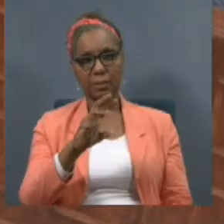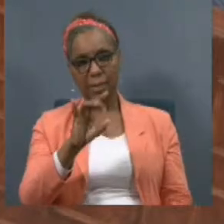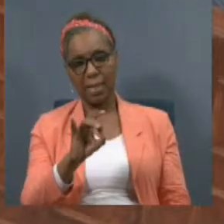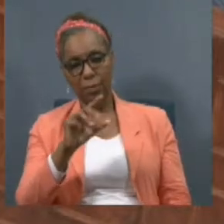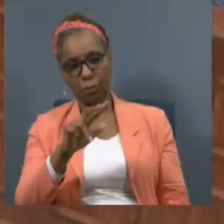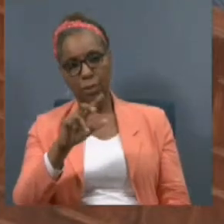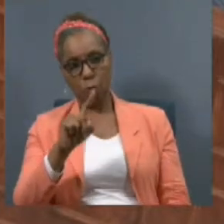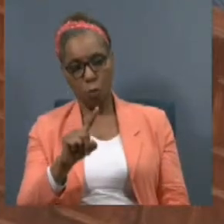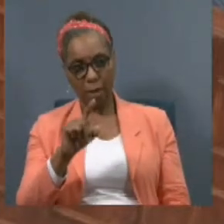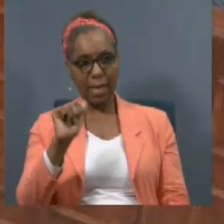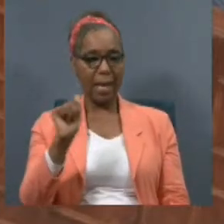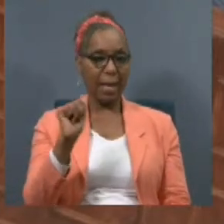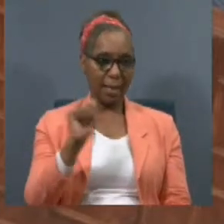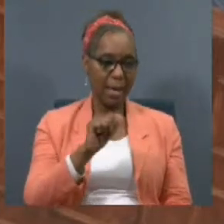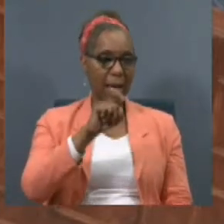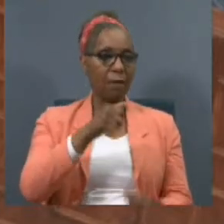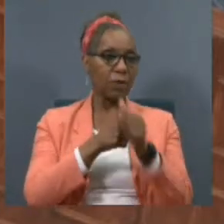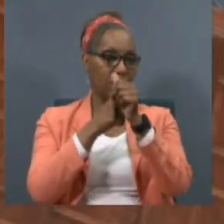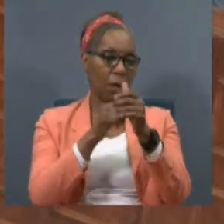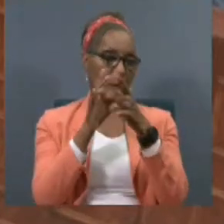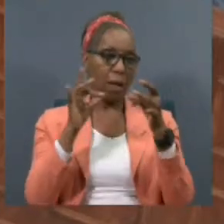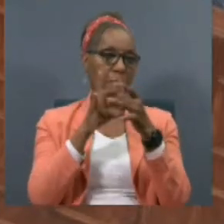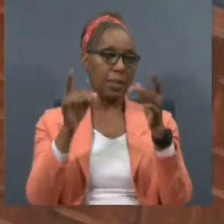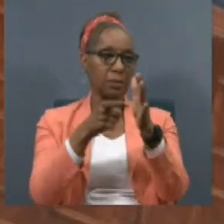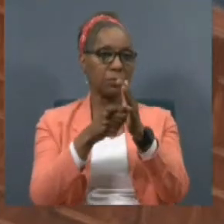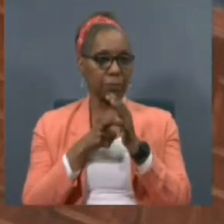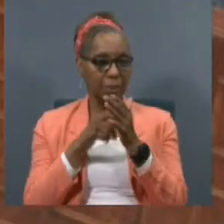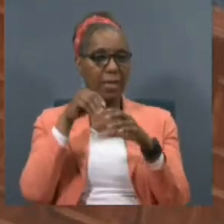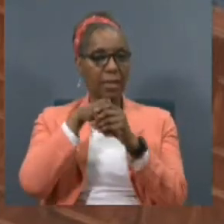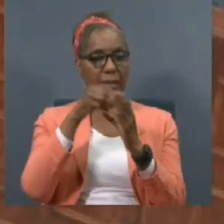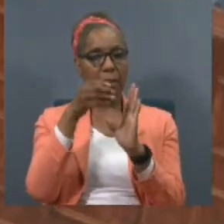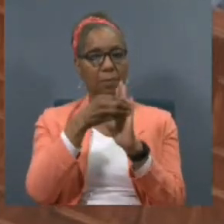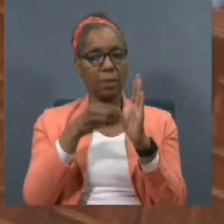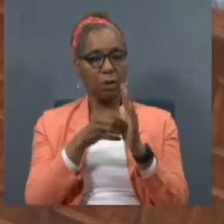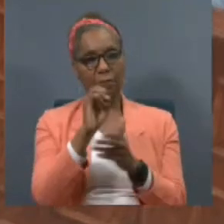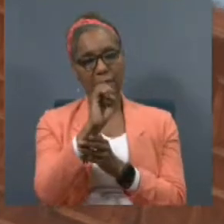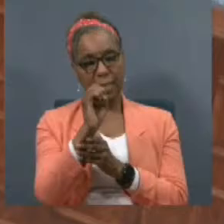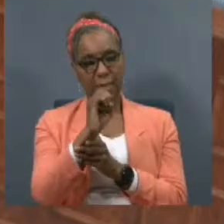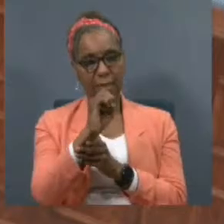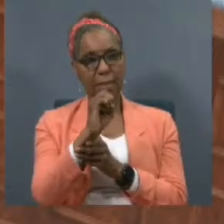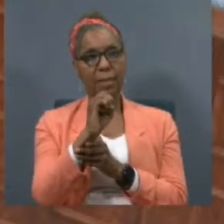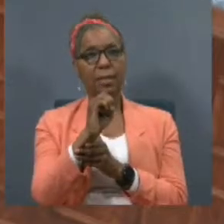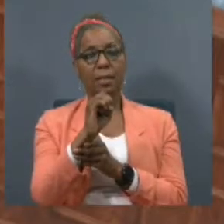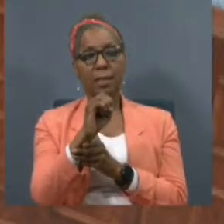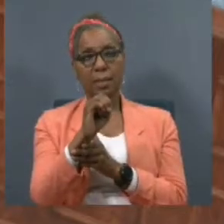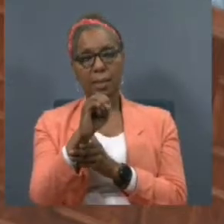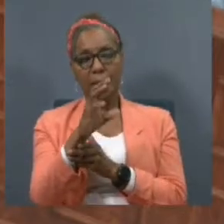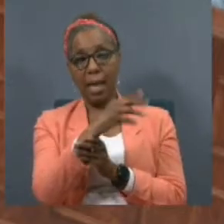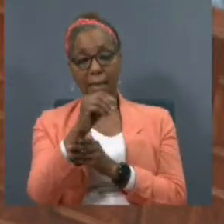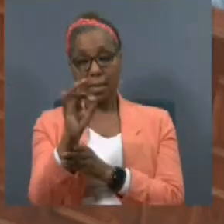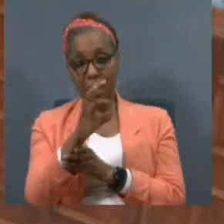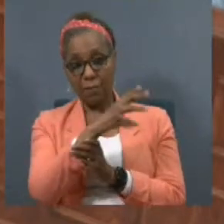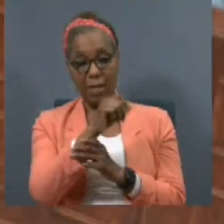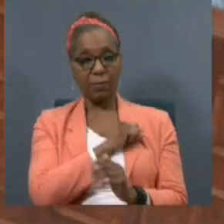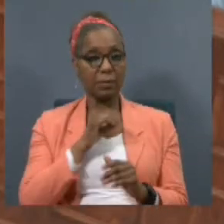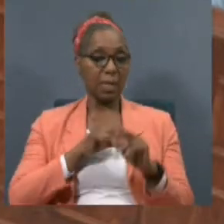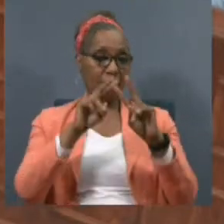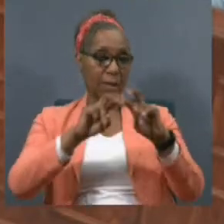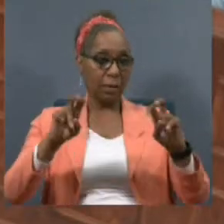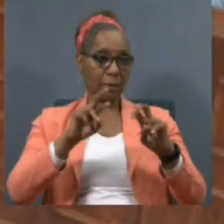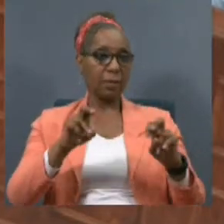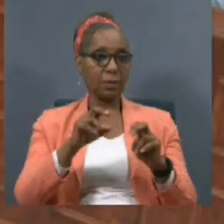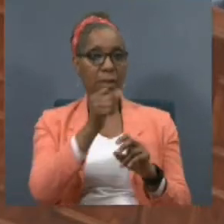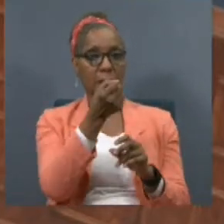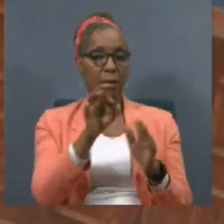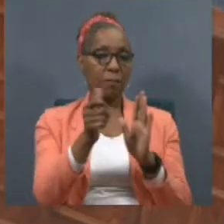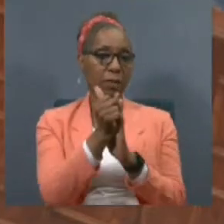Z-6831-A, subject to compliance with the comments and conditions outlined in paragraphs D, E, and F, and the staff analysis of the